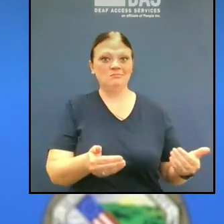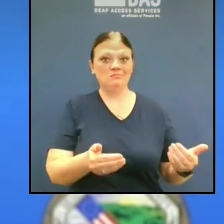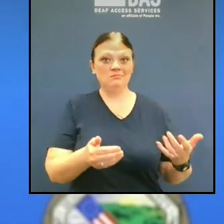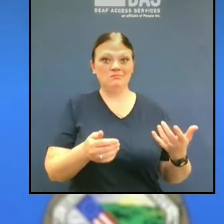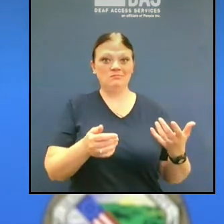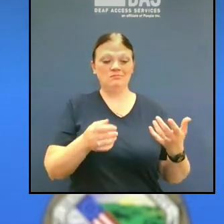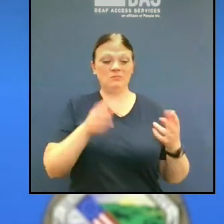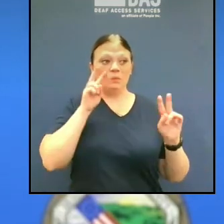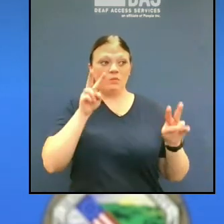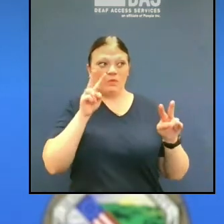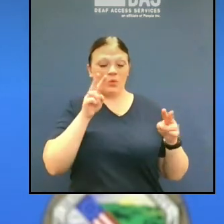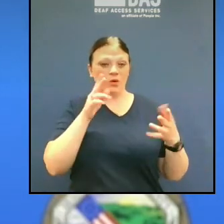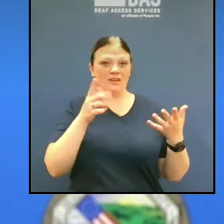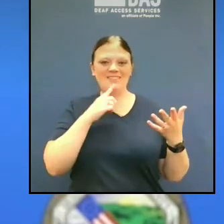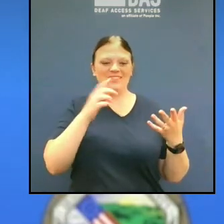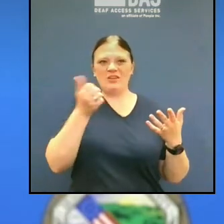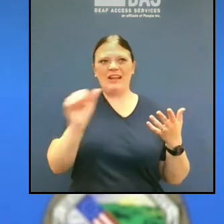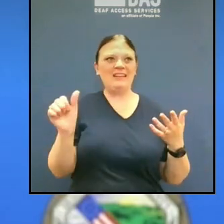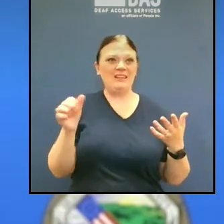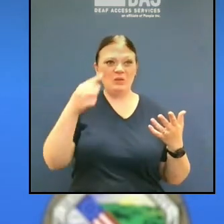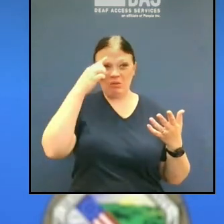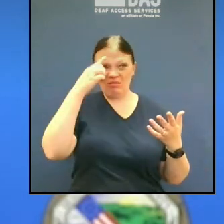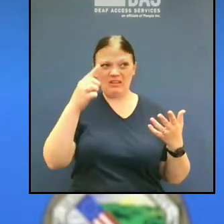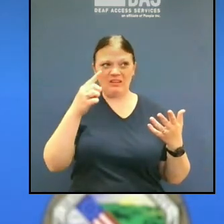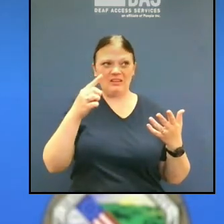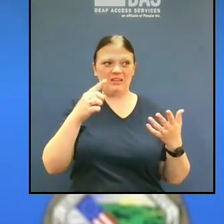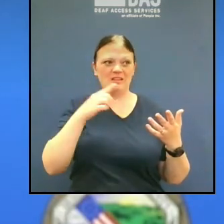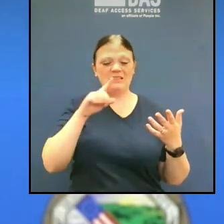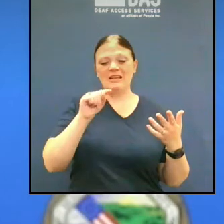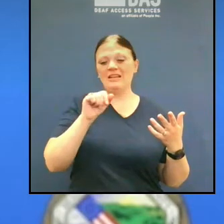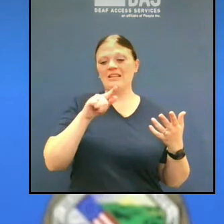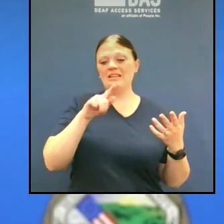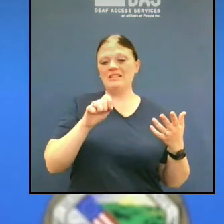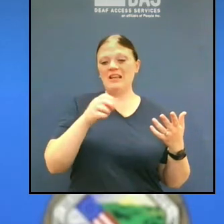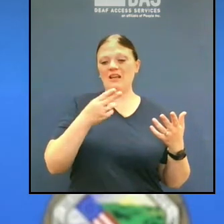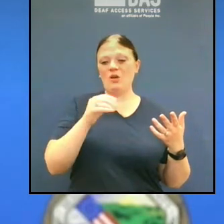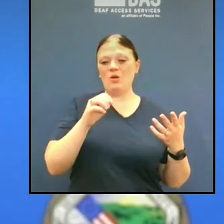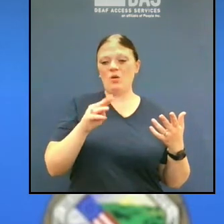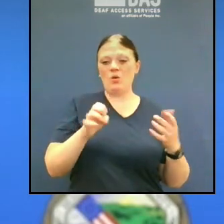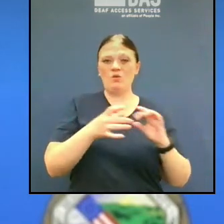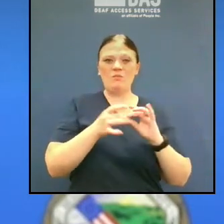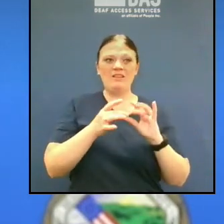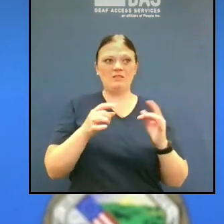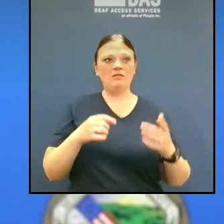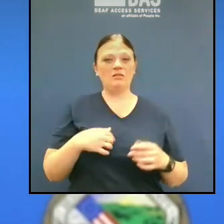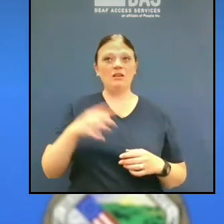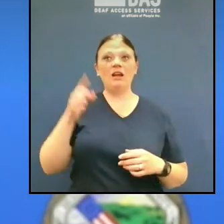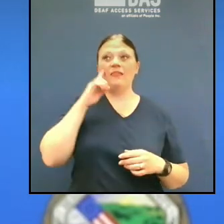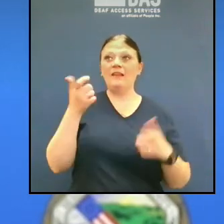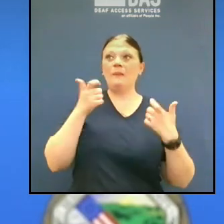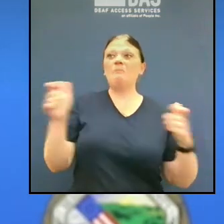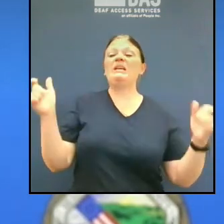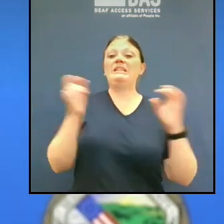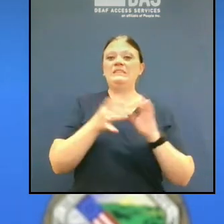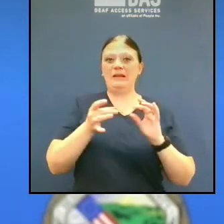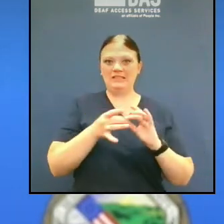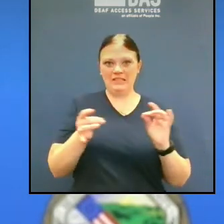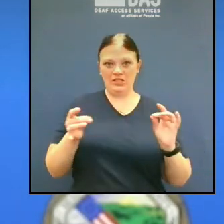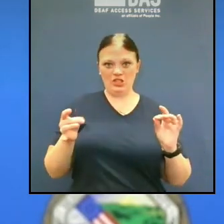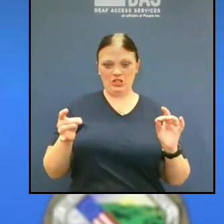reopening. Is there anything that you think is a take-home message that you want to leave with them? I think the biggest message would